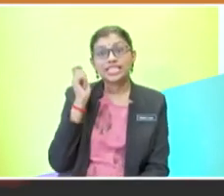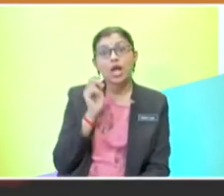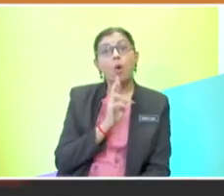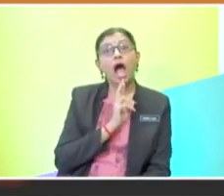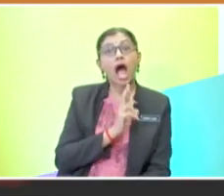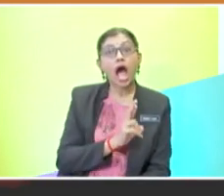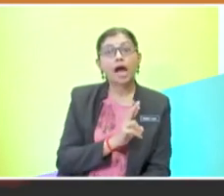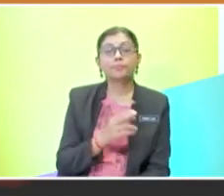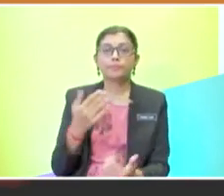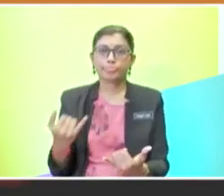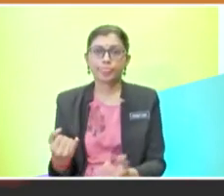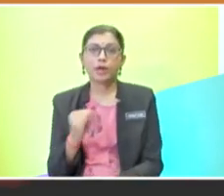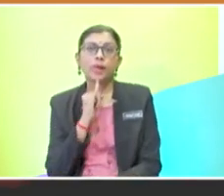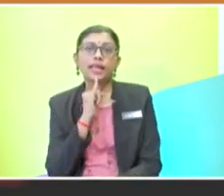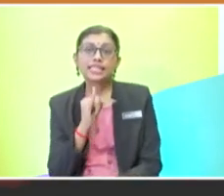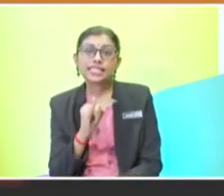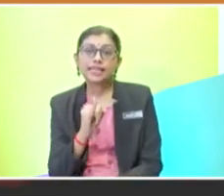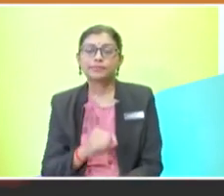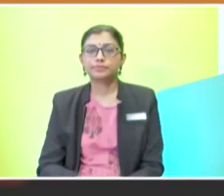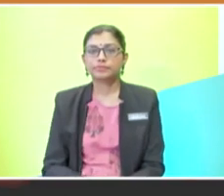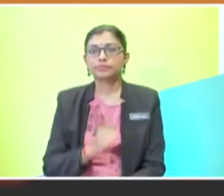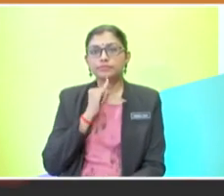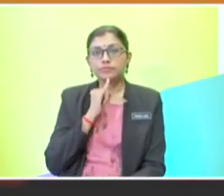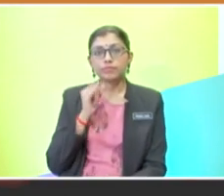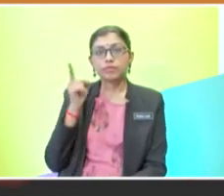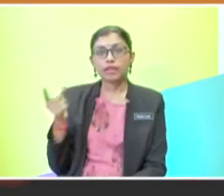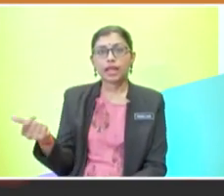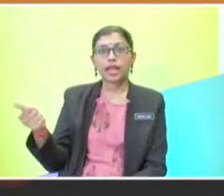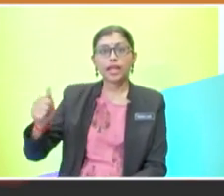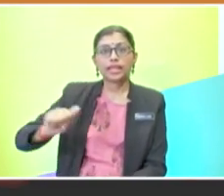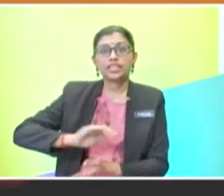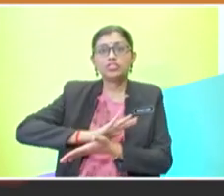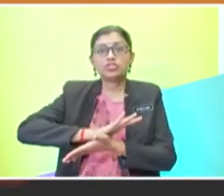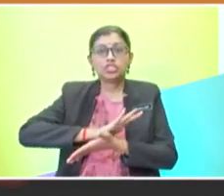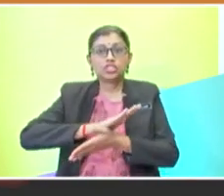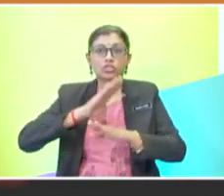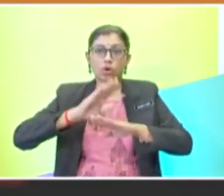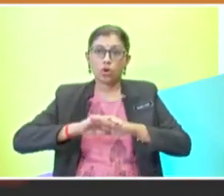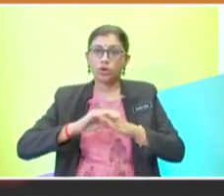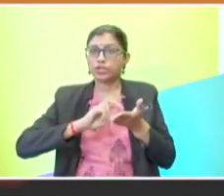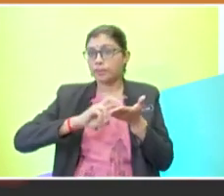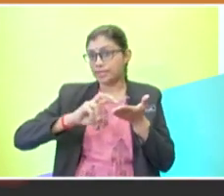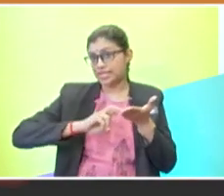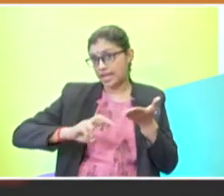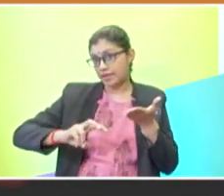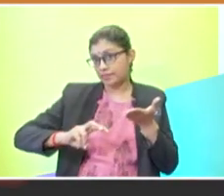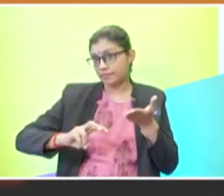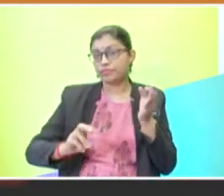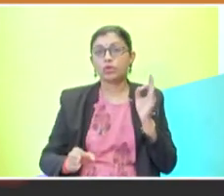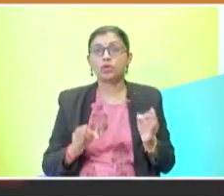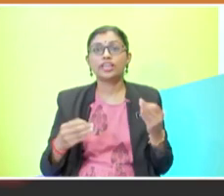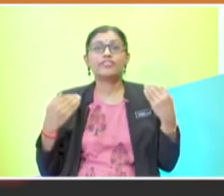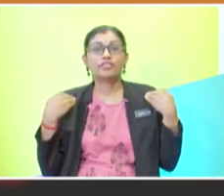there any cheese on your pizza, for example? Okay. If there is, then you should